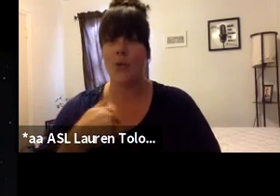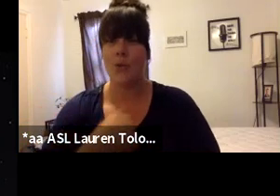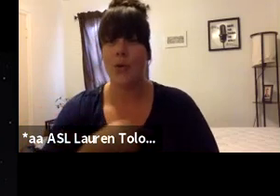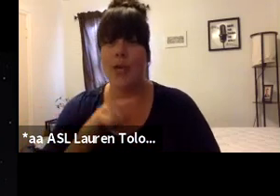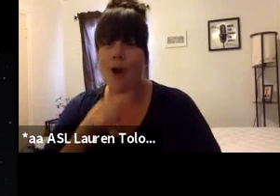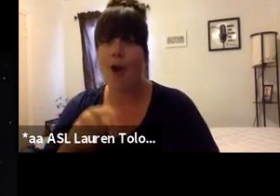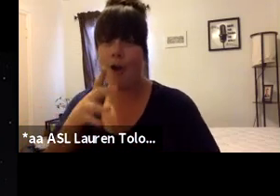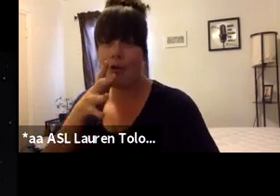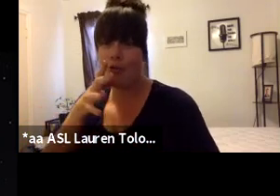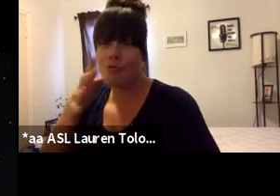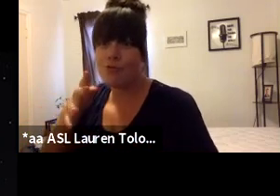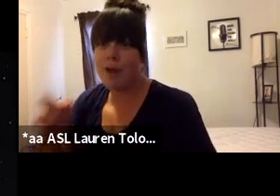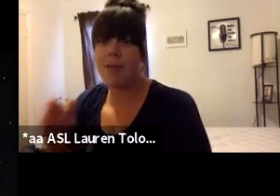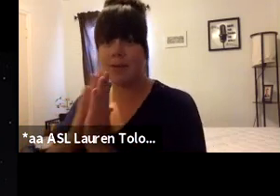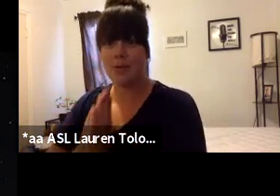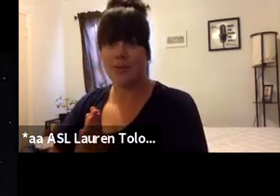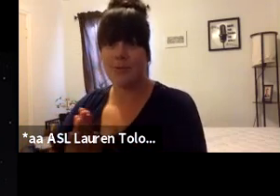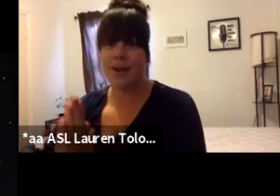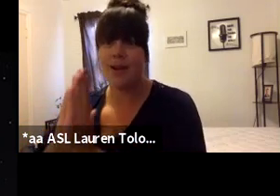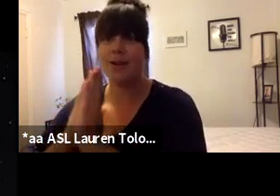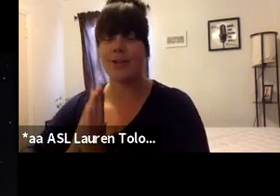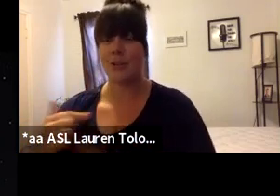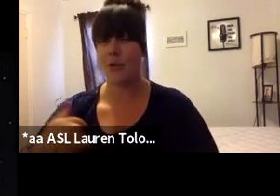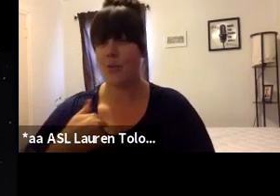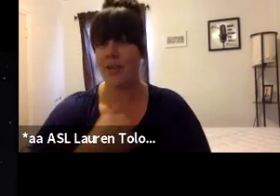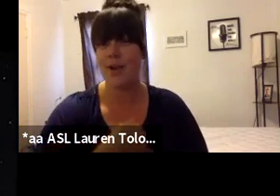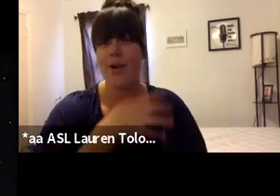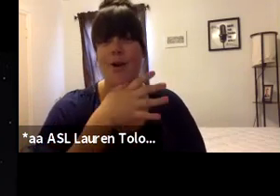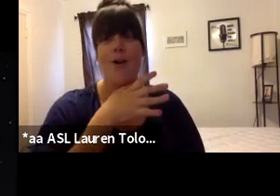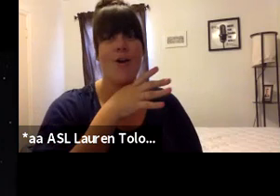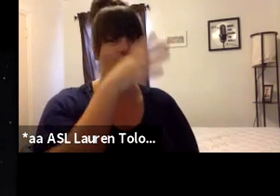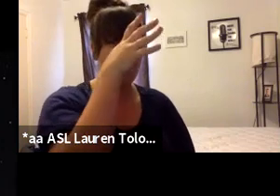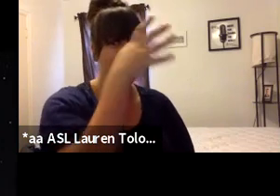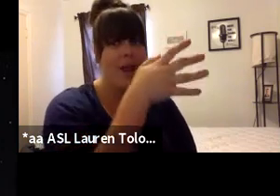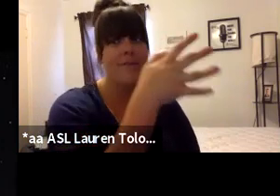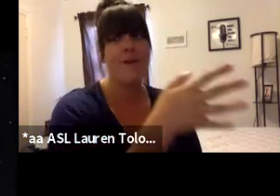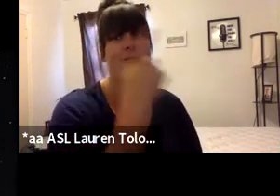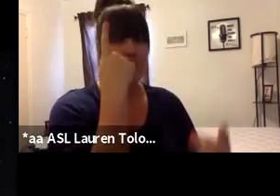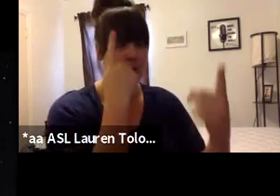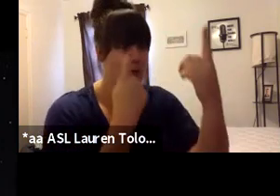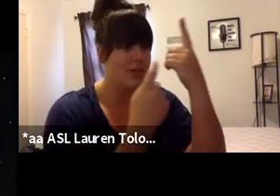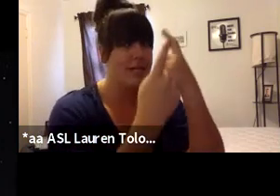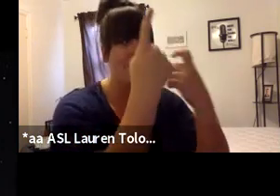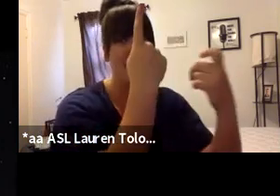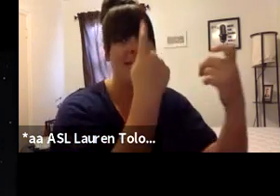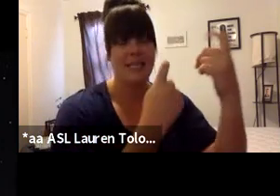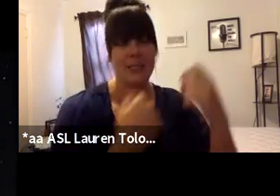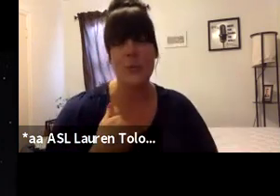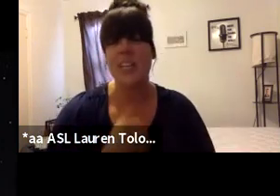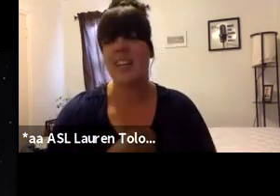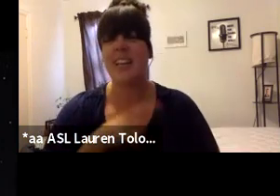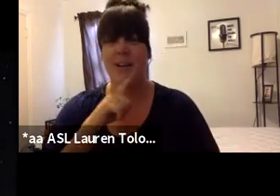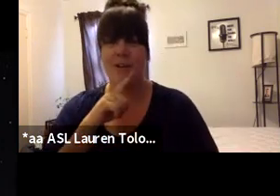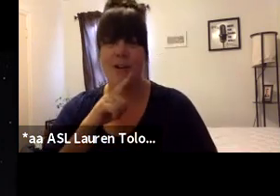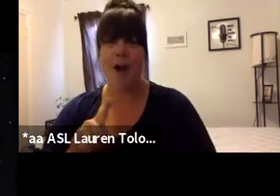prayers. We are our grandfather's dreamings. And we are the breath